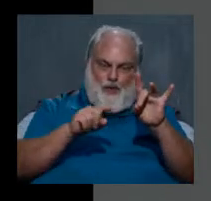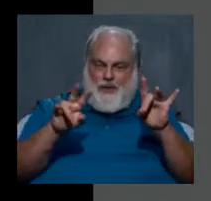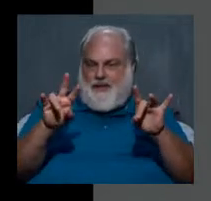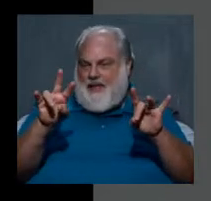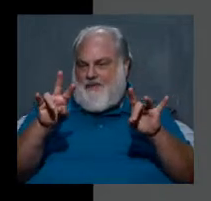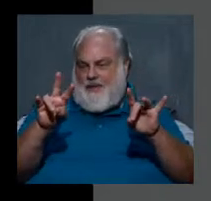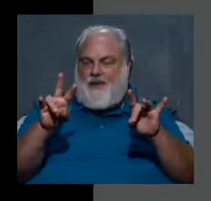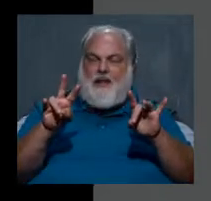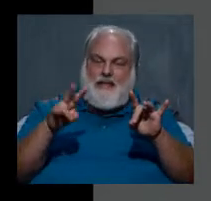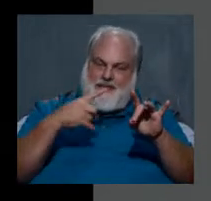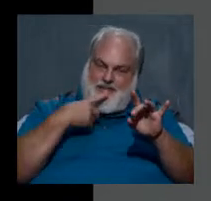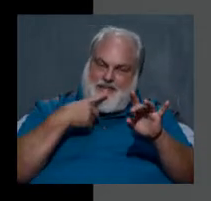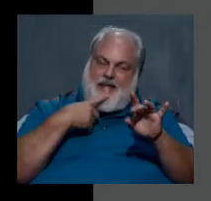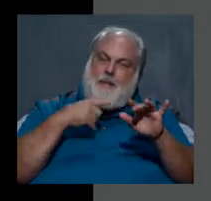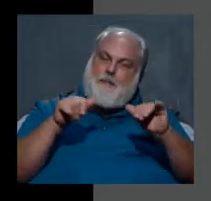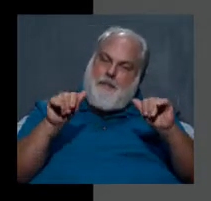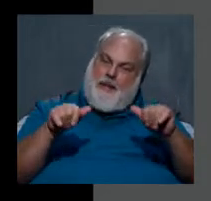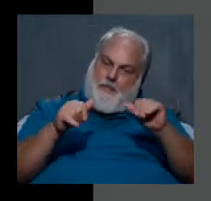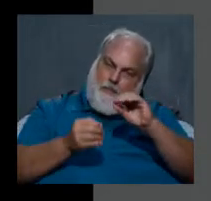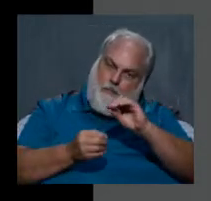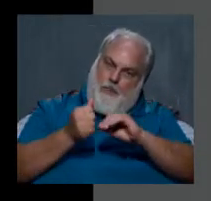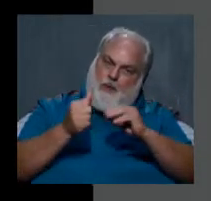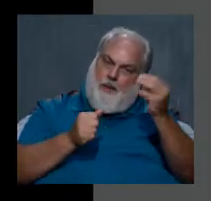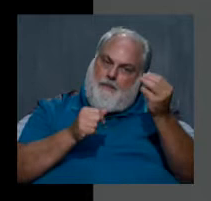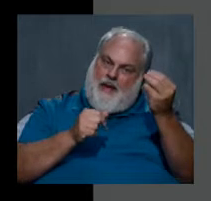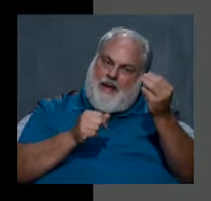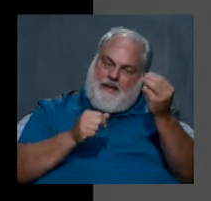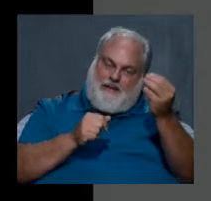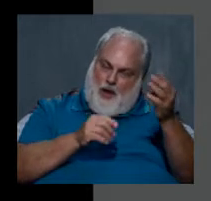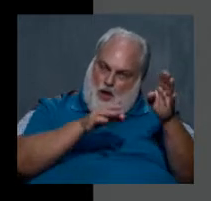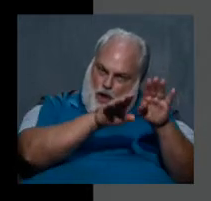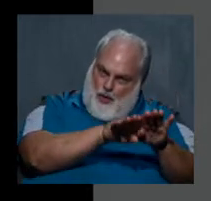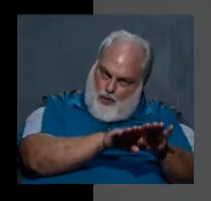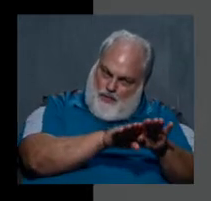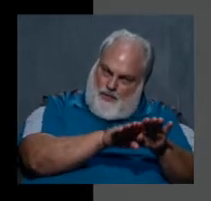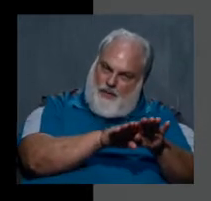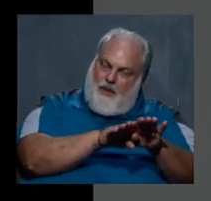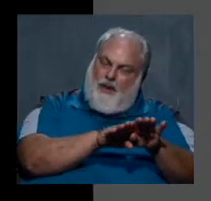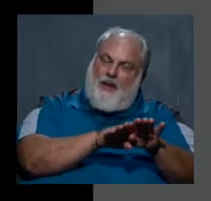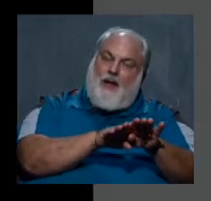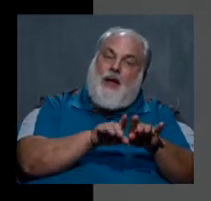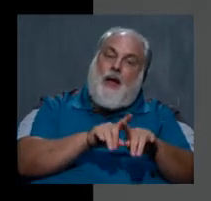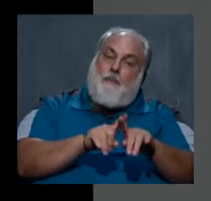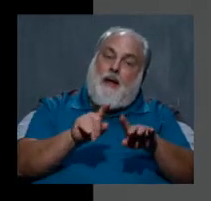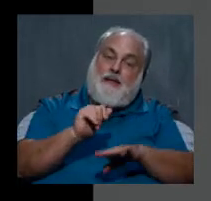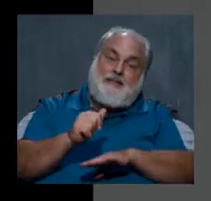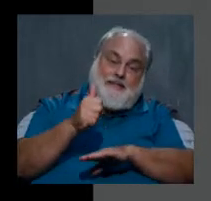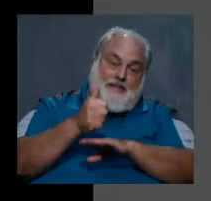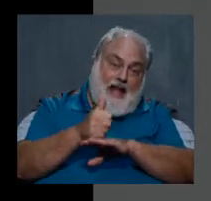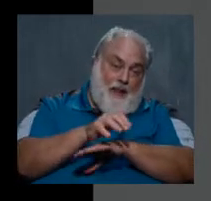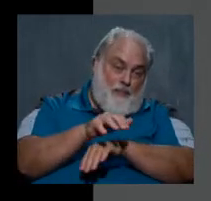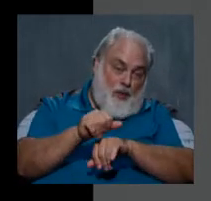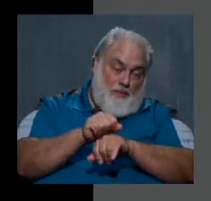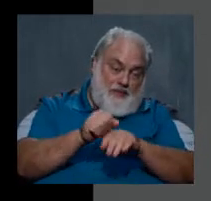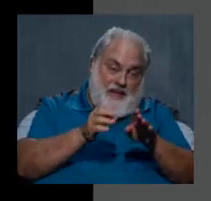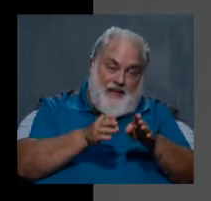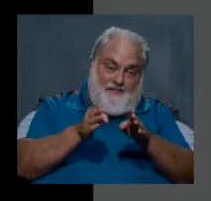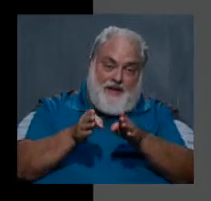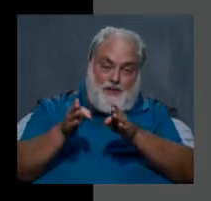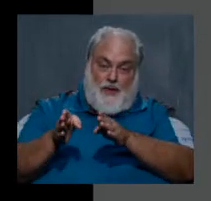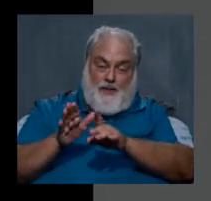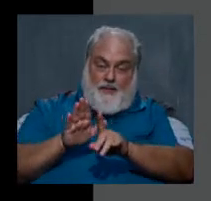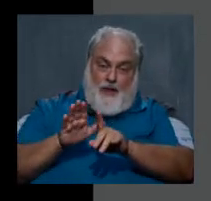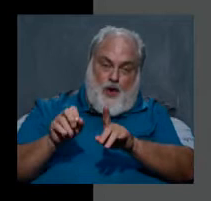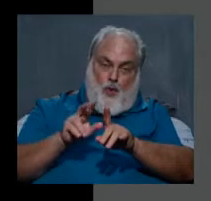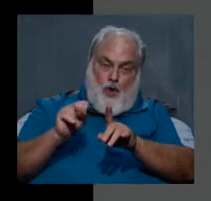although the applicant has indicated probably most Mondays won't be open, but the stylist will set the appointments and provide their